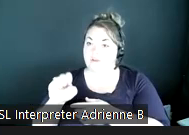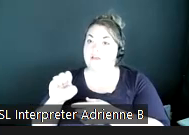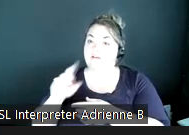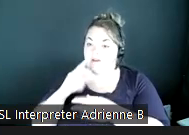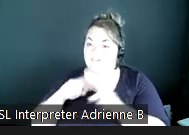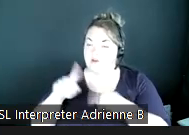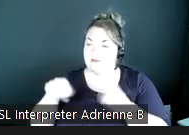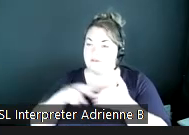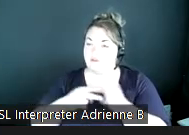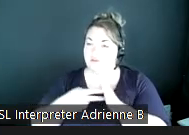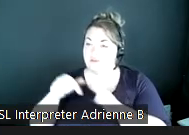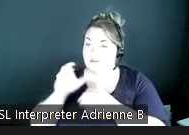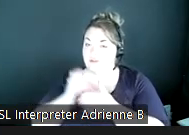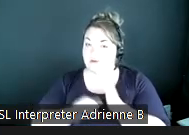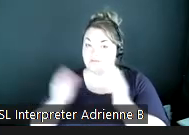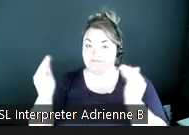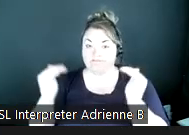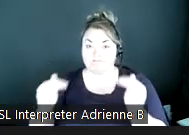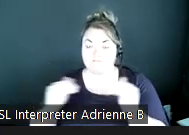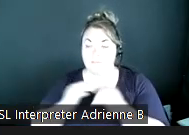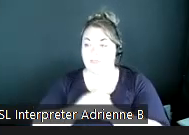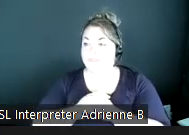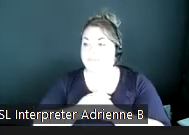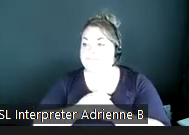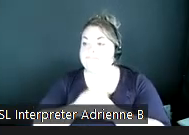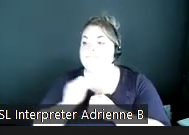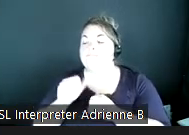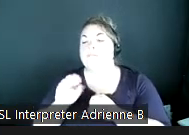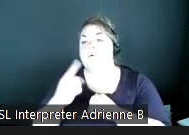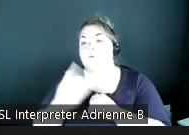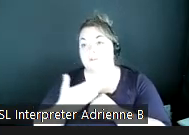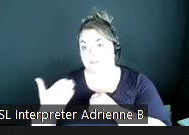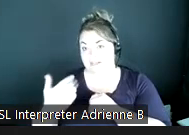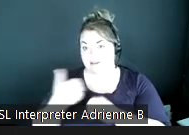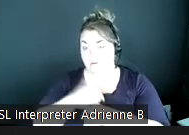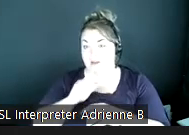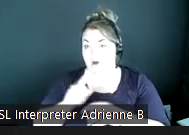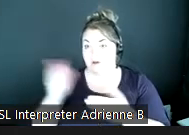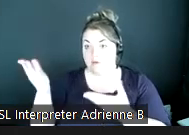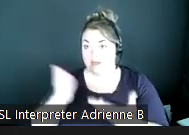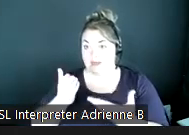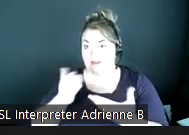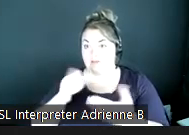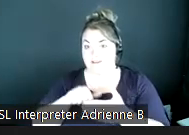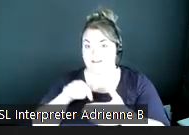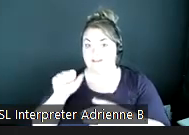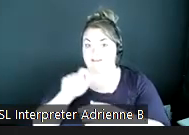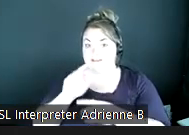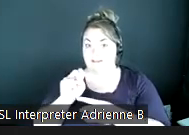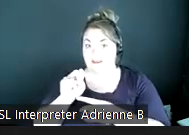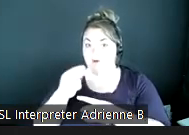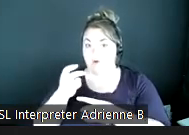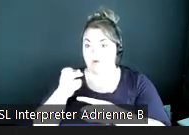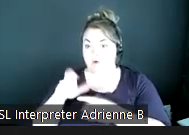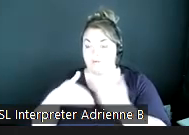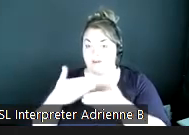this chapter. Next slide, please. So one of the things that we are bringing back for this stakeholdering process